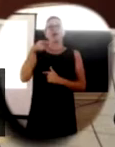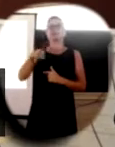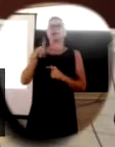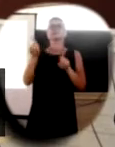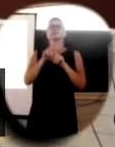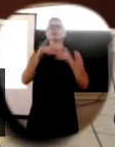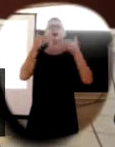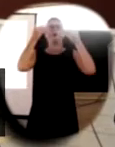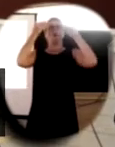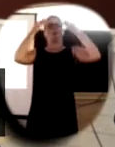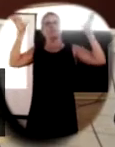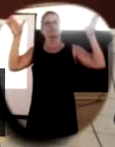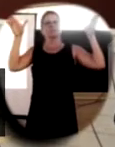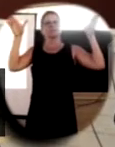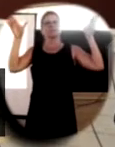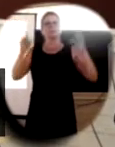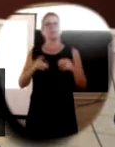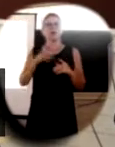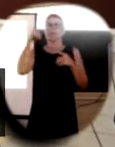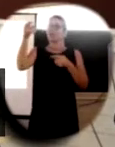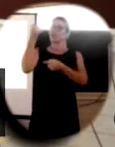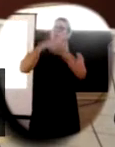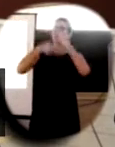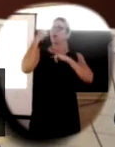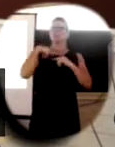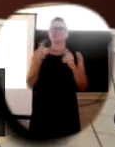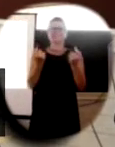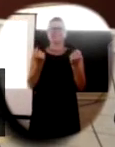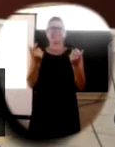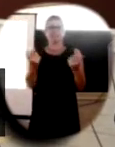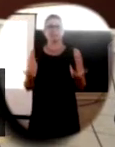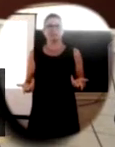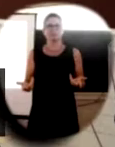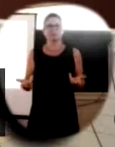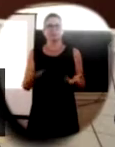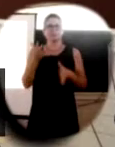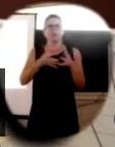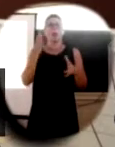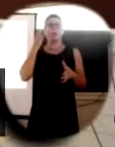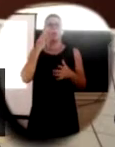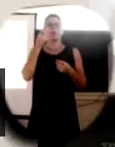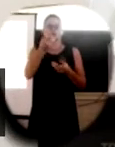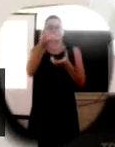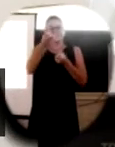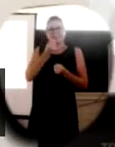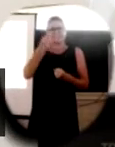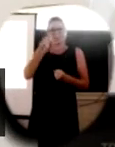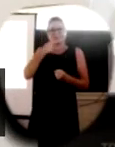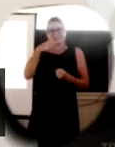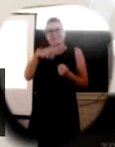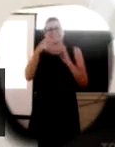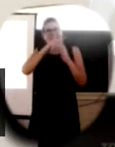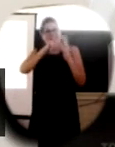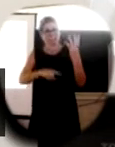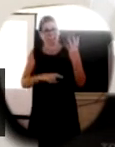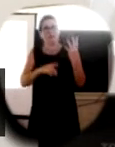The message for me was so simple, yet so profound. To sum it up, when you're given a disability diagnosis, there comes